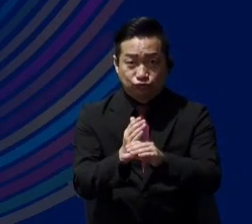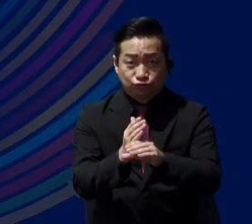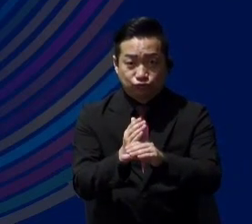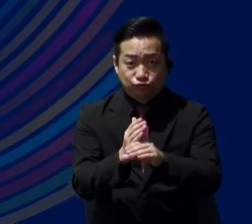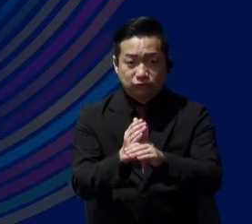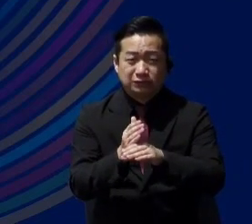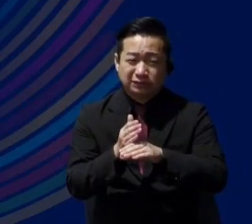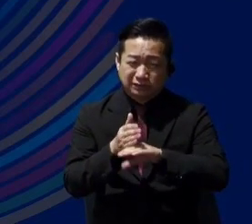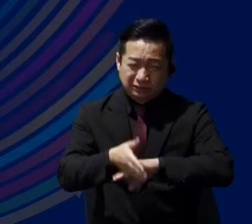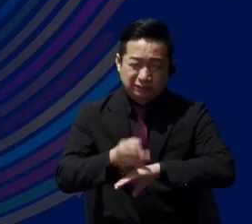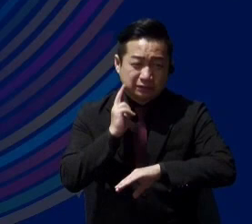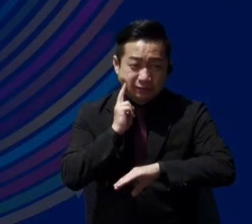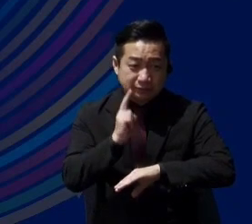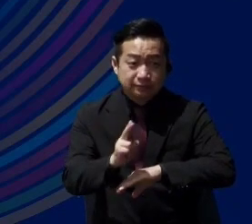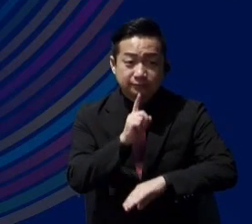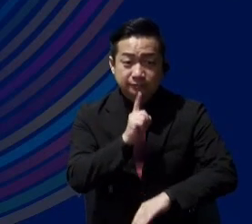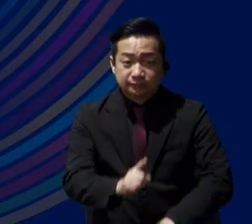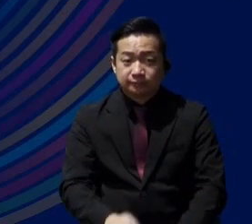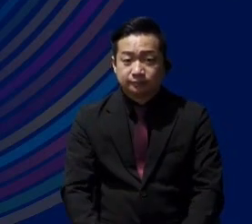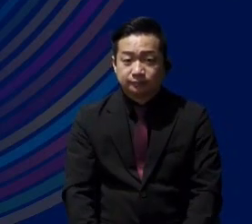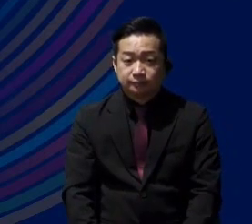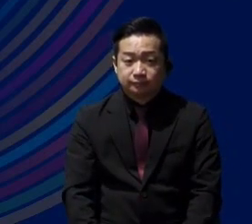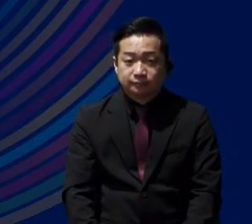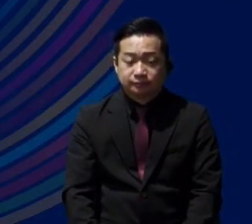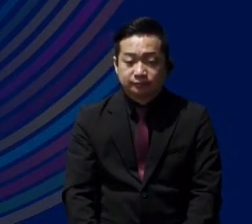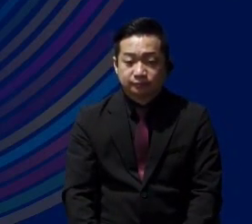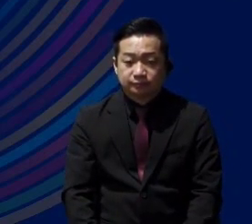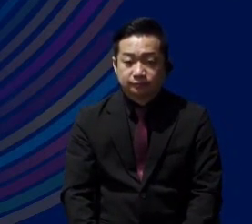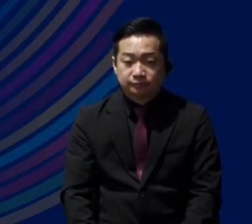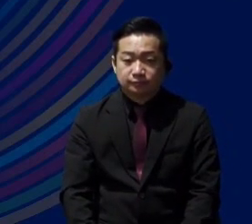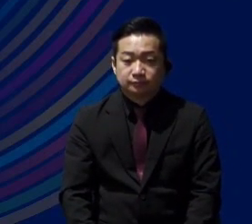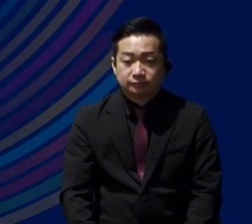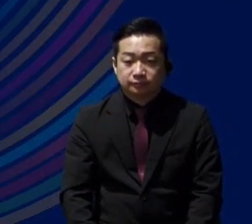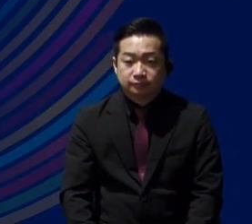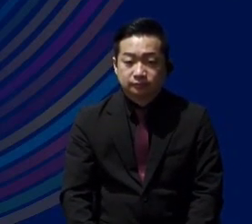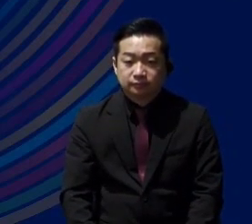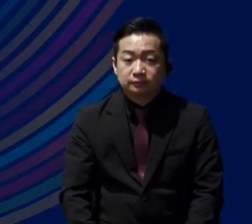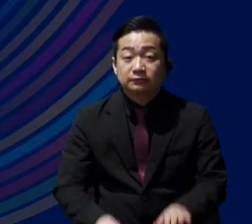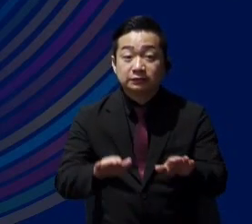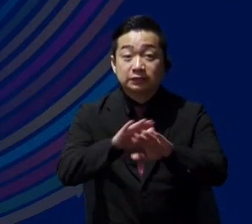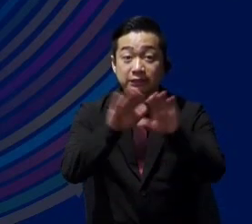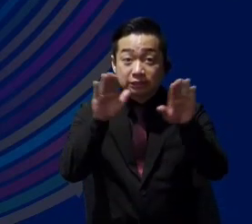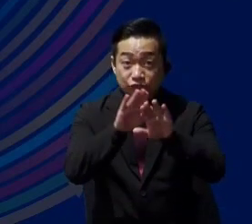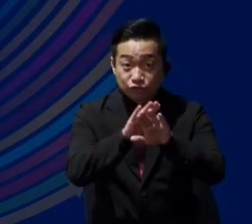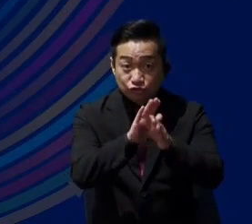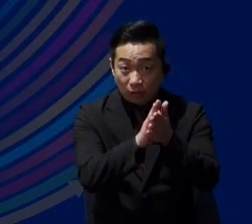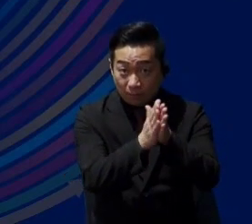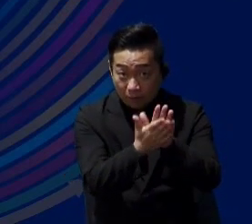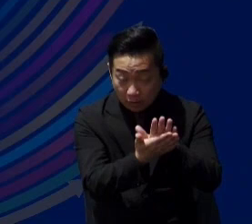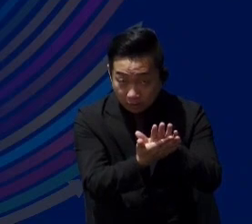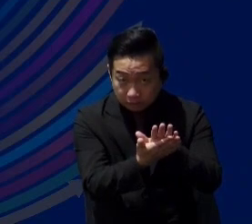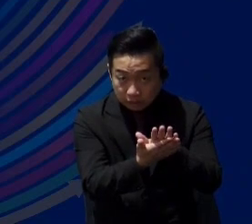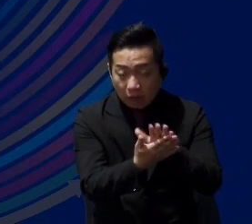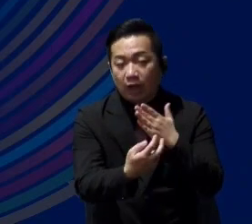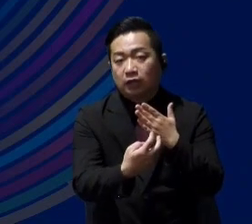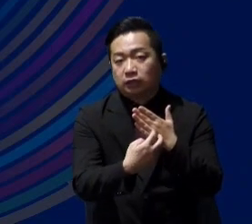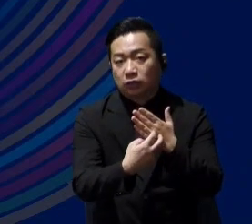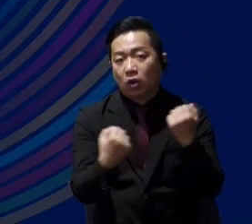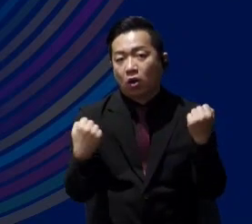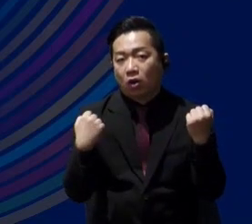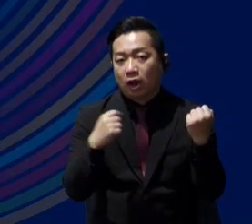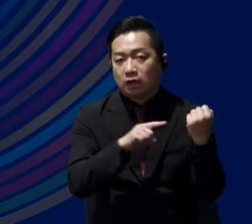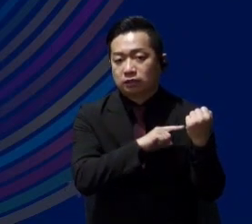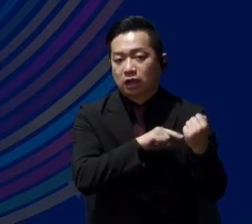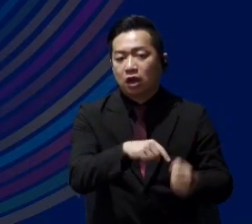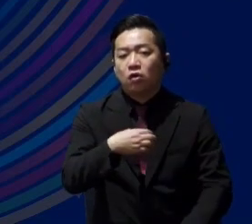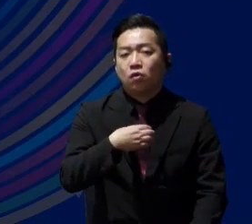Tedros mentioned, climate change is one of our biggest health threats, and humanity faces a staggering toll unless